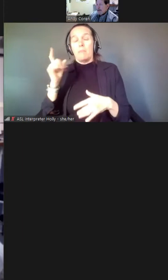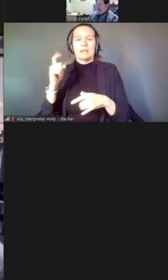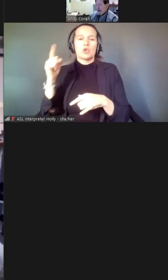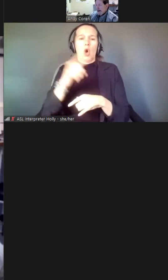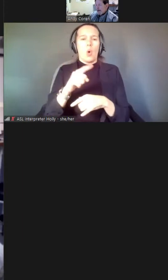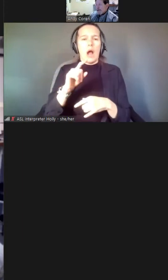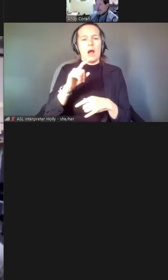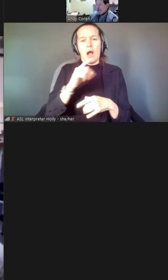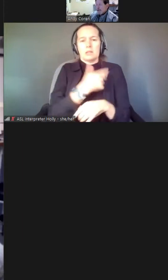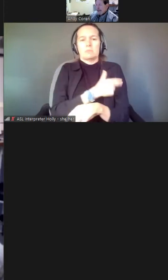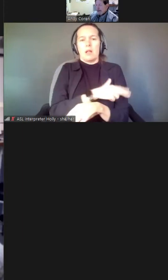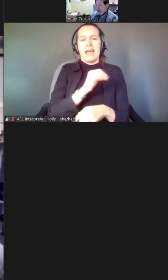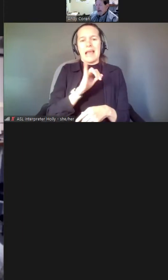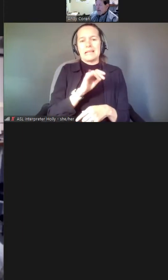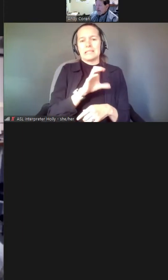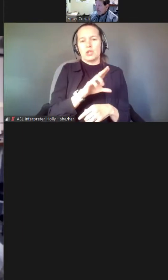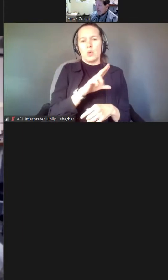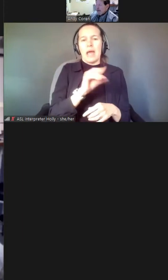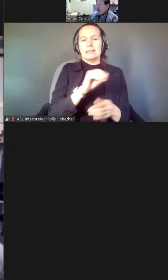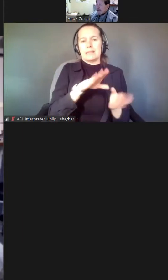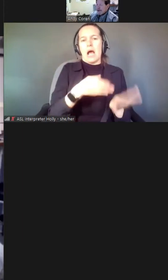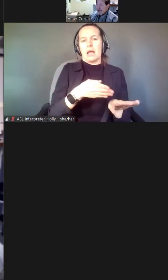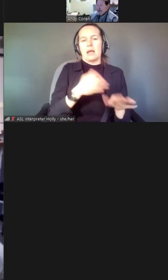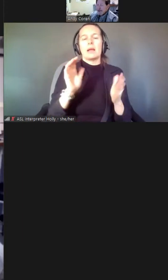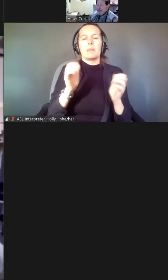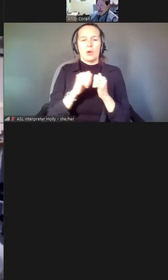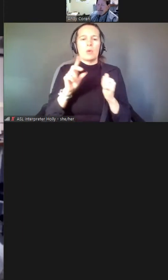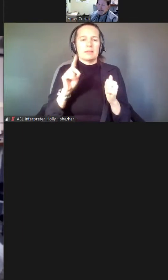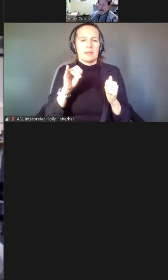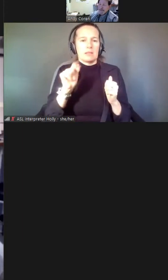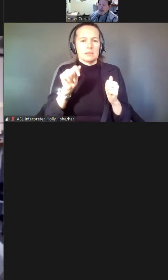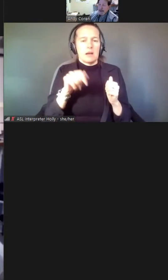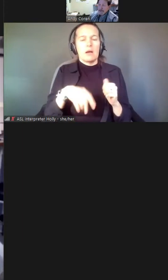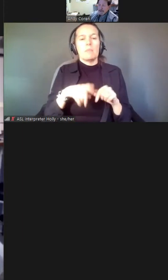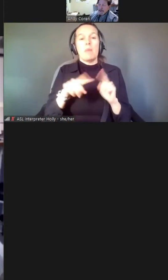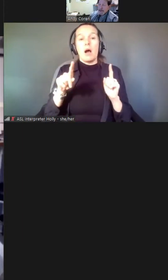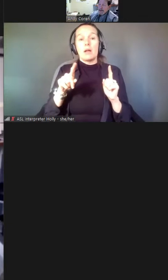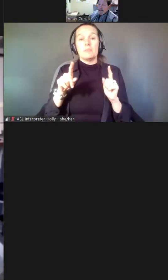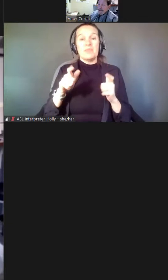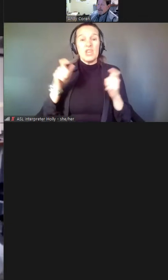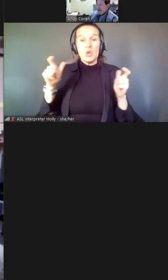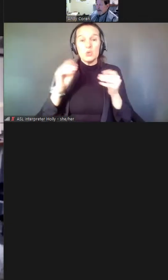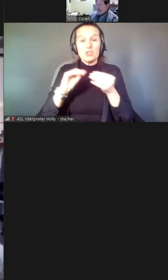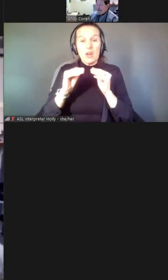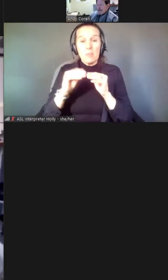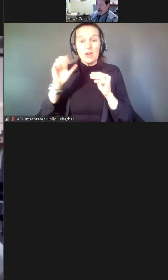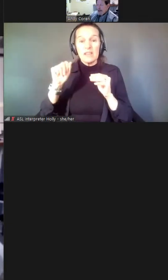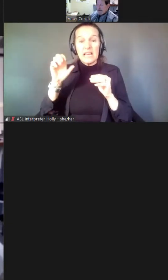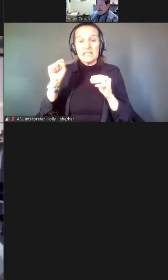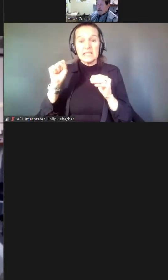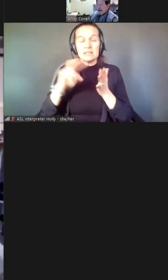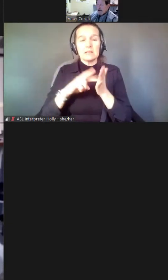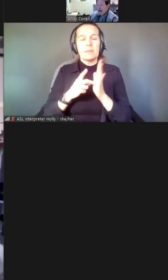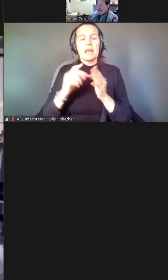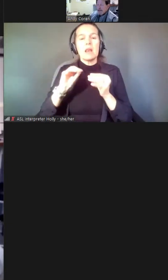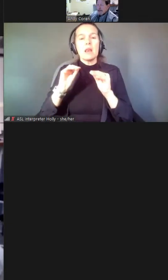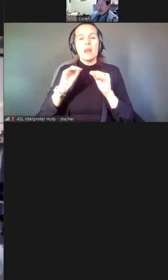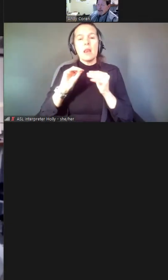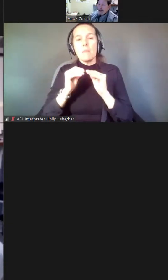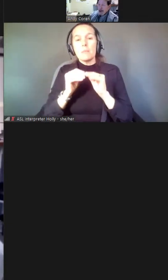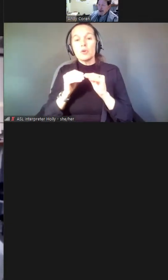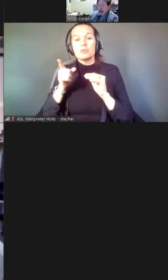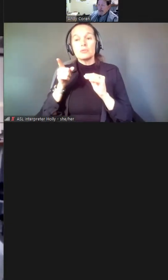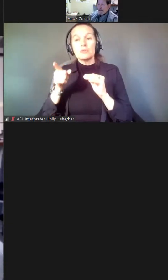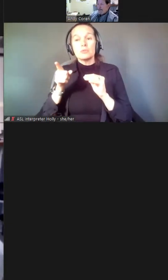die compared to Delta. However, the huge numbers of cases mean that the numbers in the hospital are